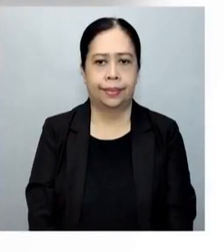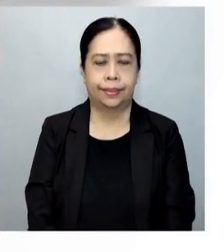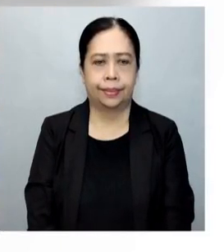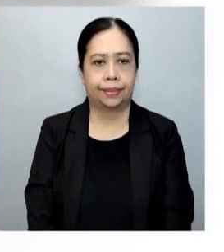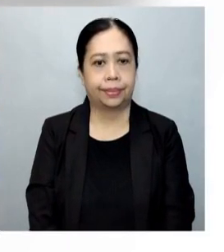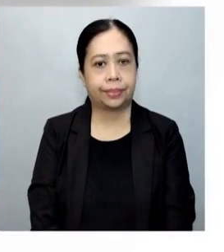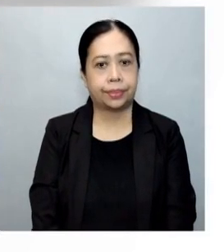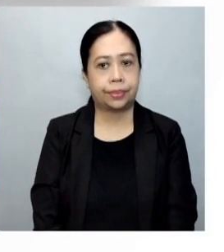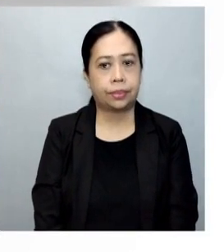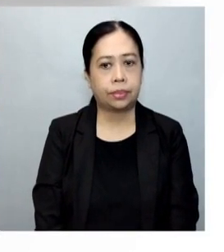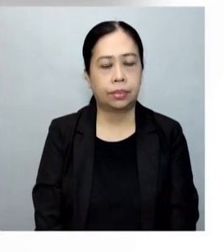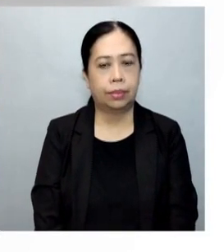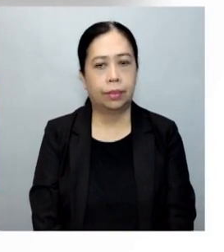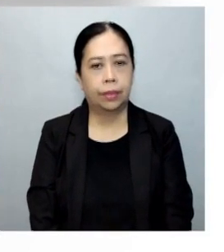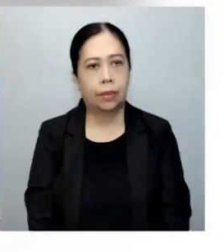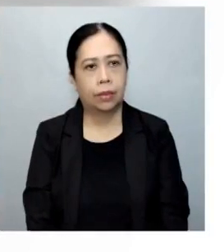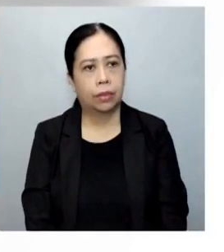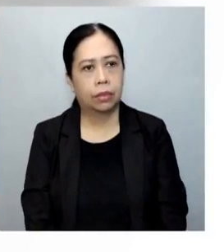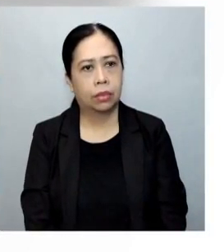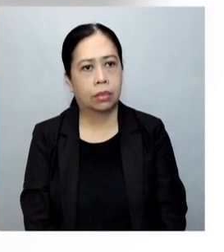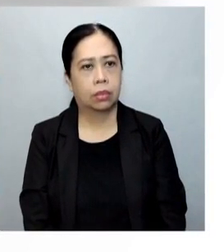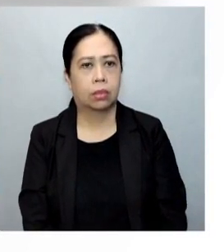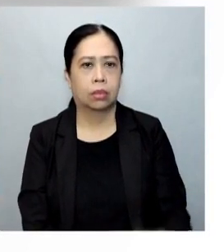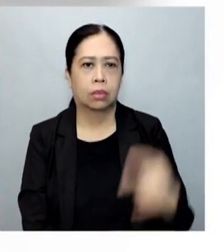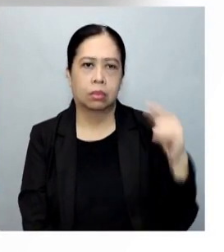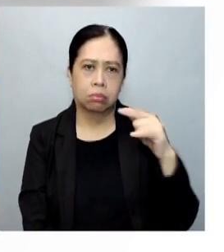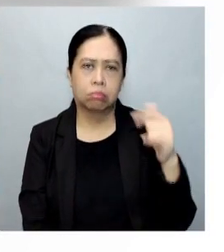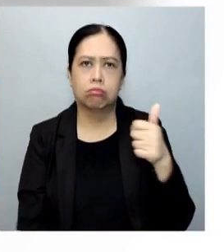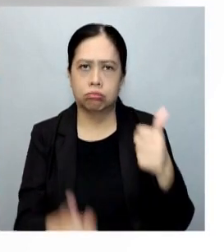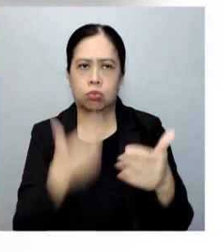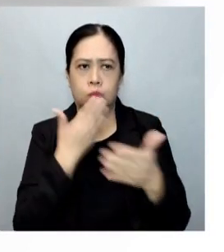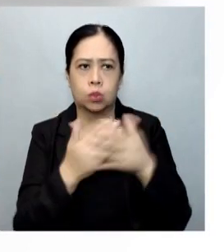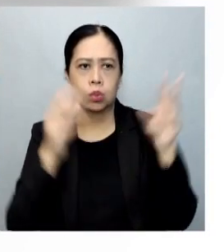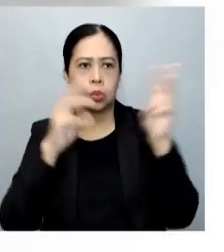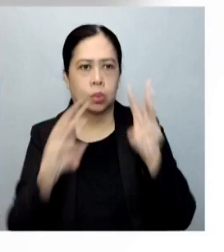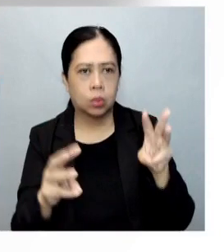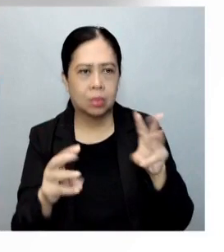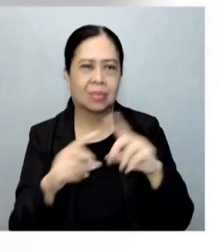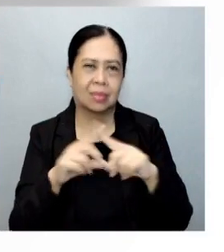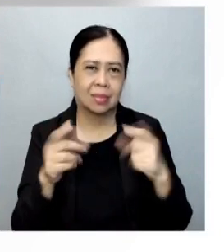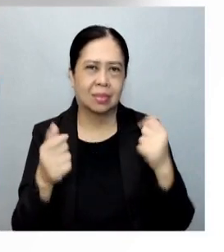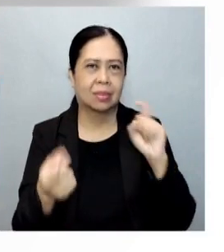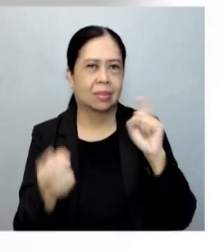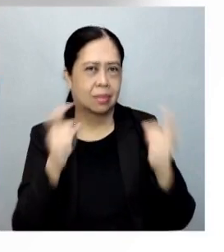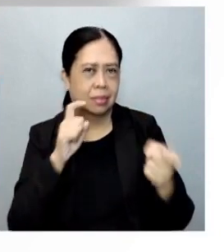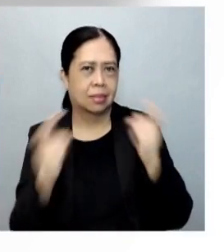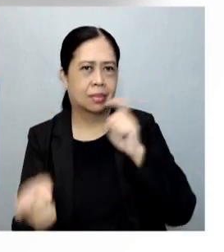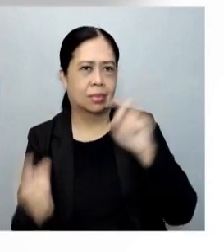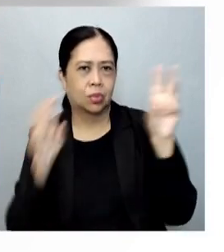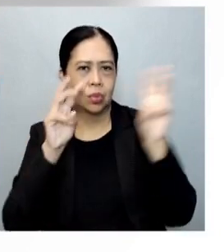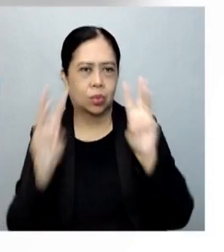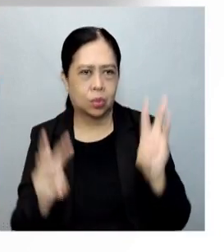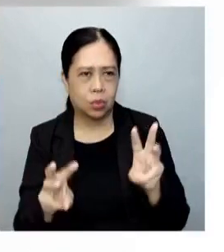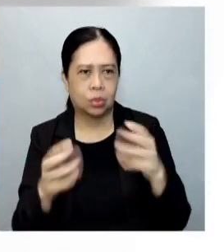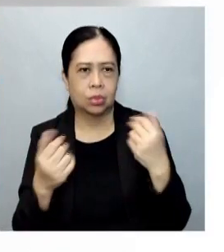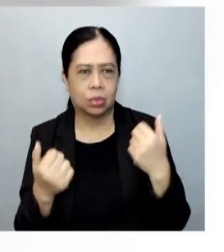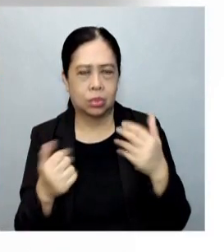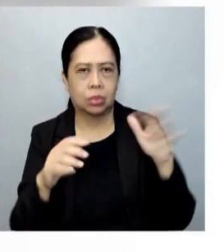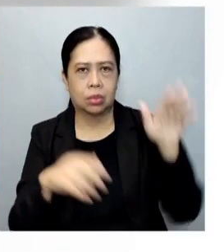12:16 po, umalis ng Lawag, magandang weather. Kaya lang, siyempre, nagbabago ho yan dahil maraming bundok dyan sa